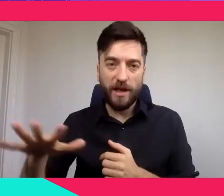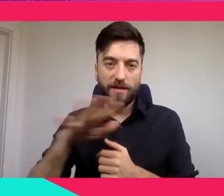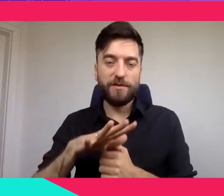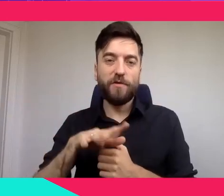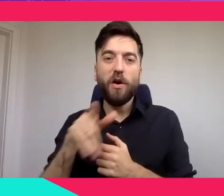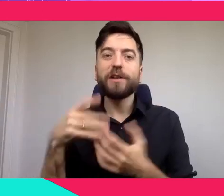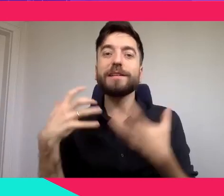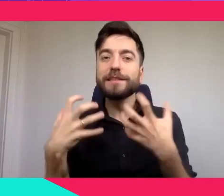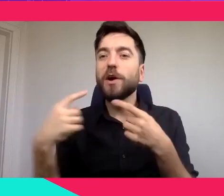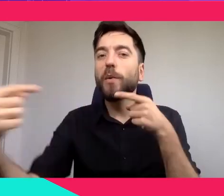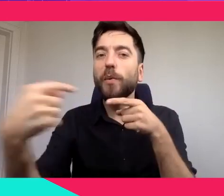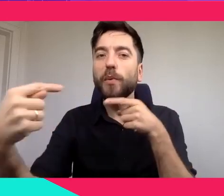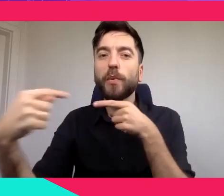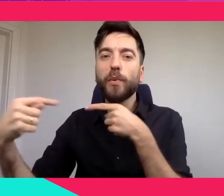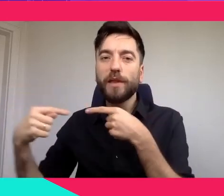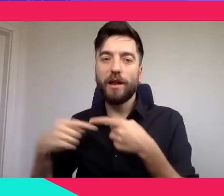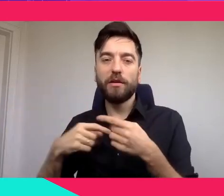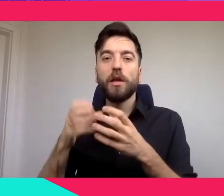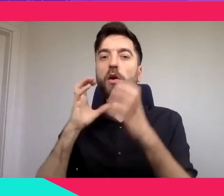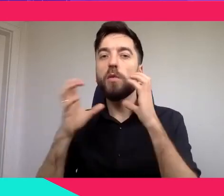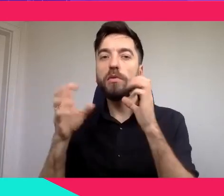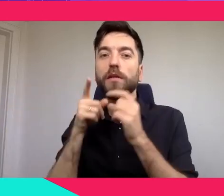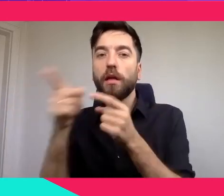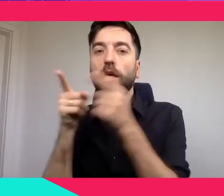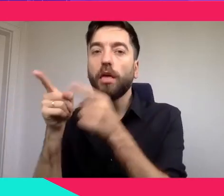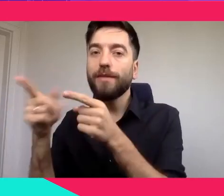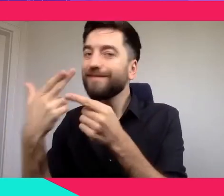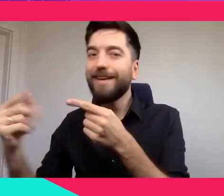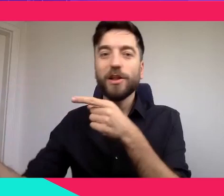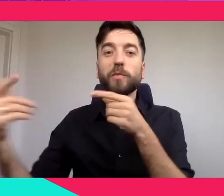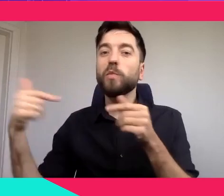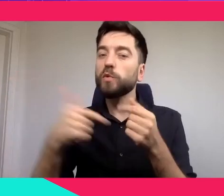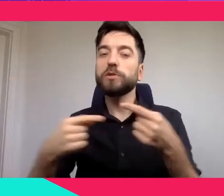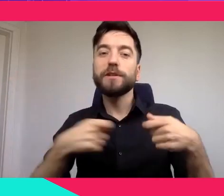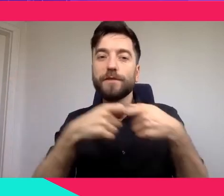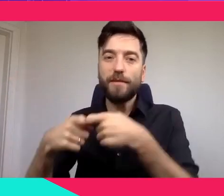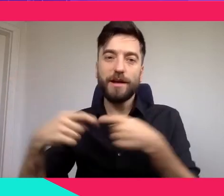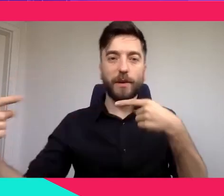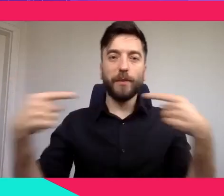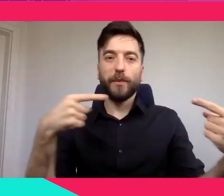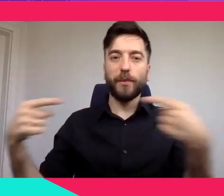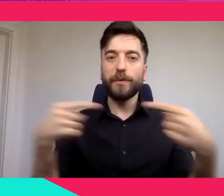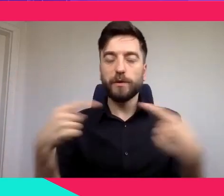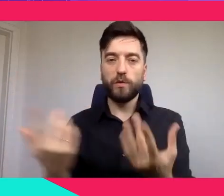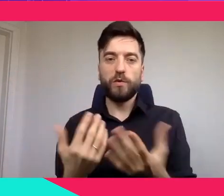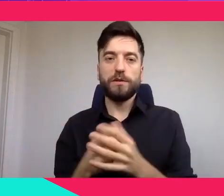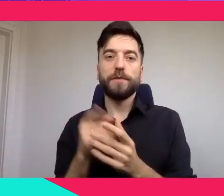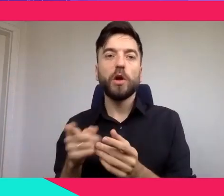communication. They are used to critical thinking, asking questions,